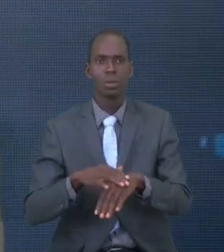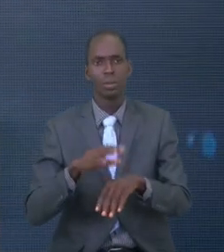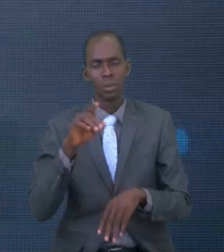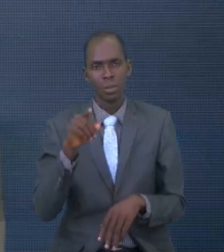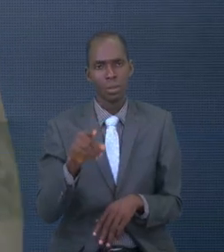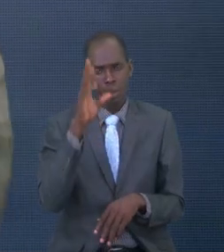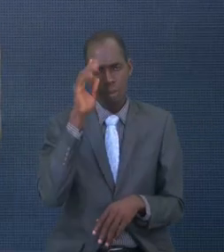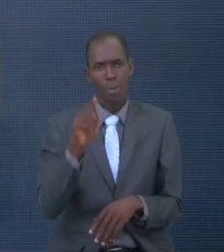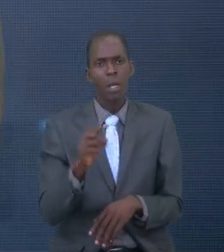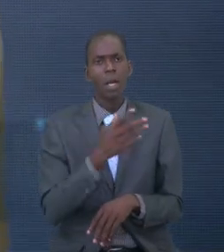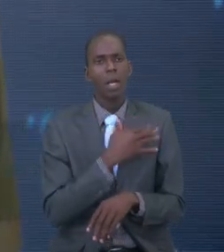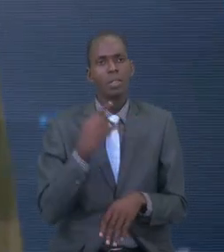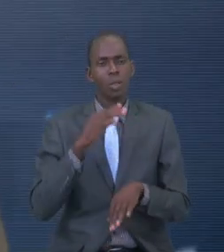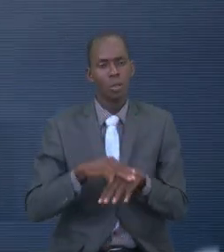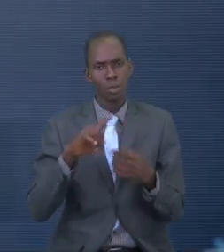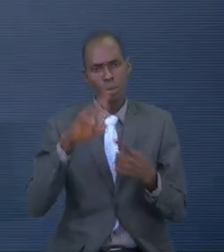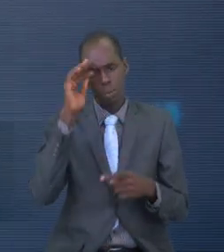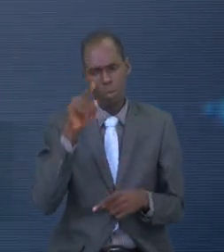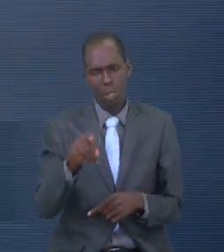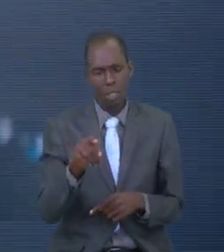unto him, tell me,